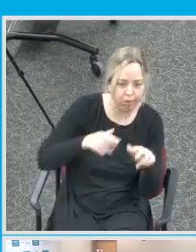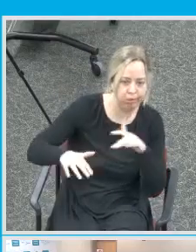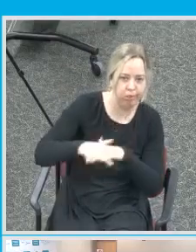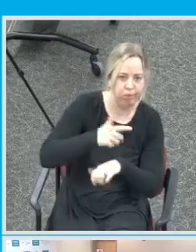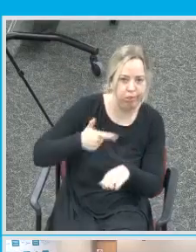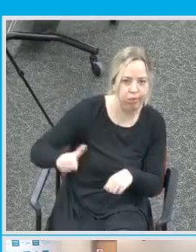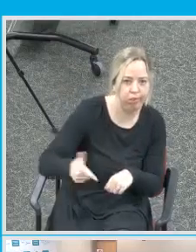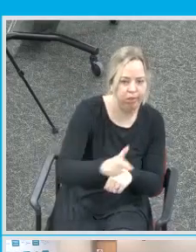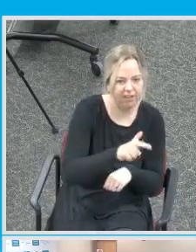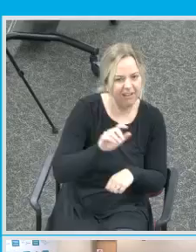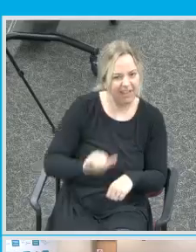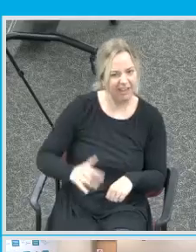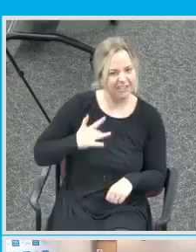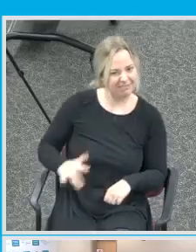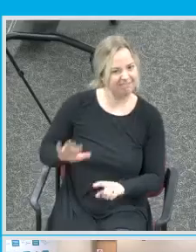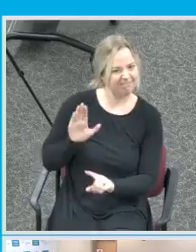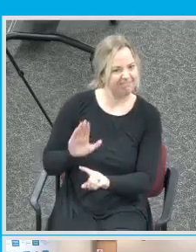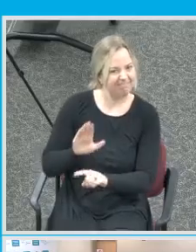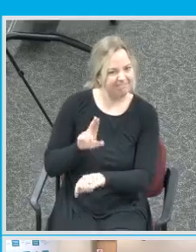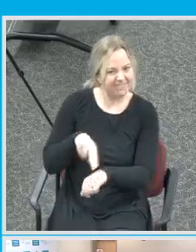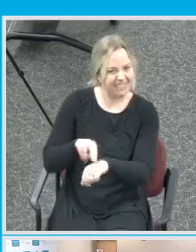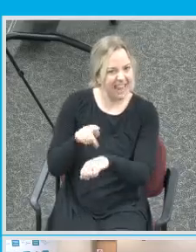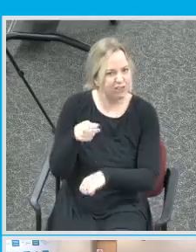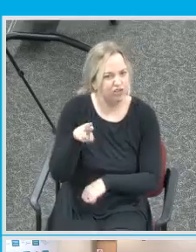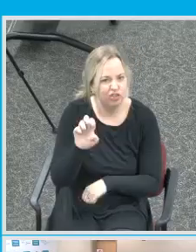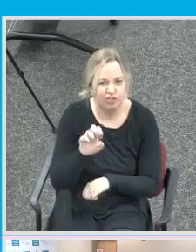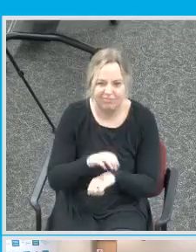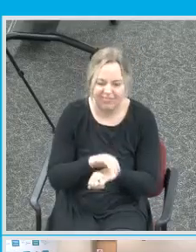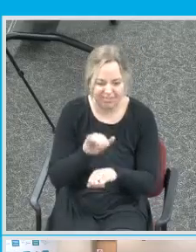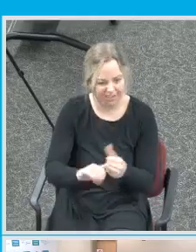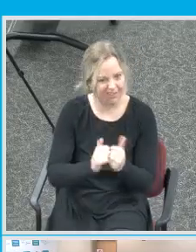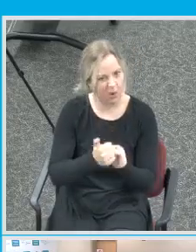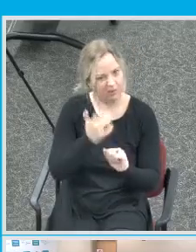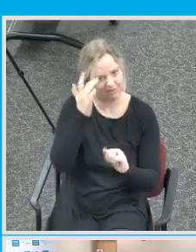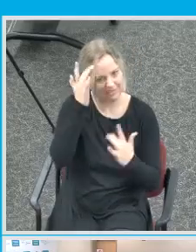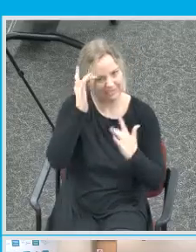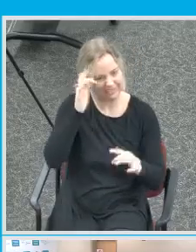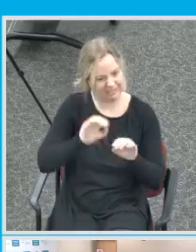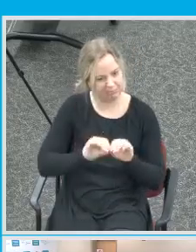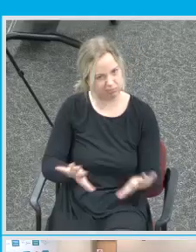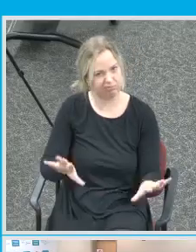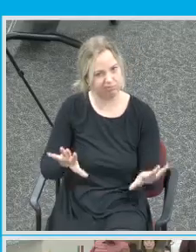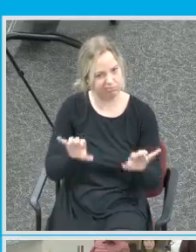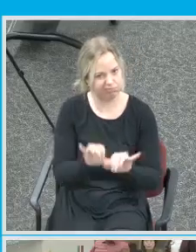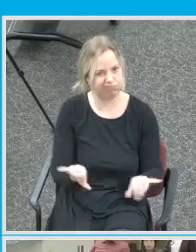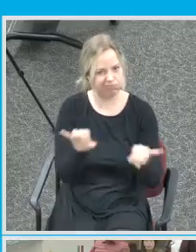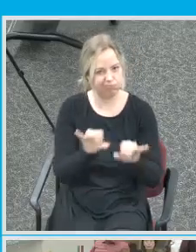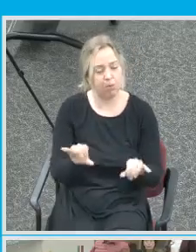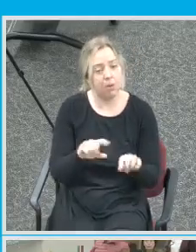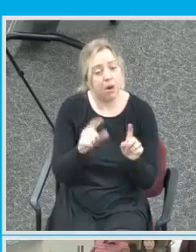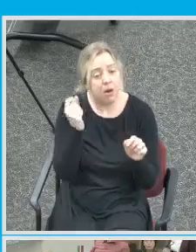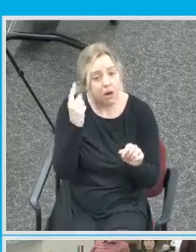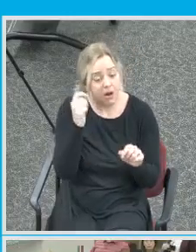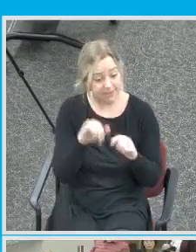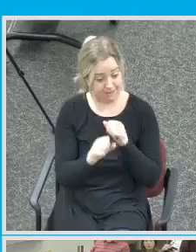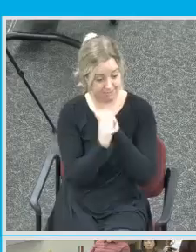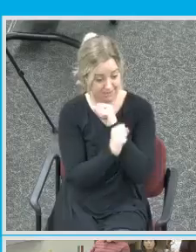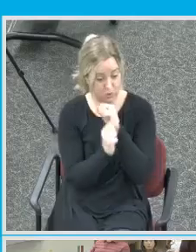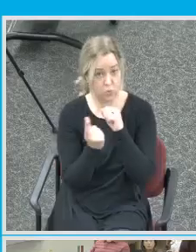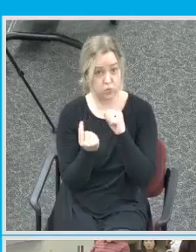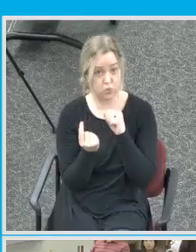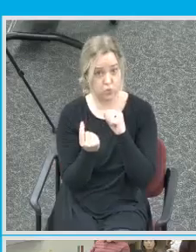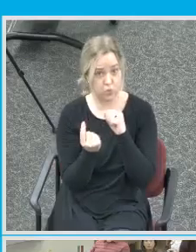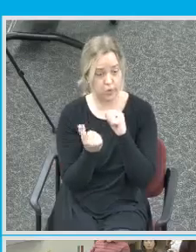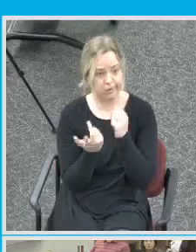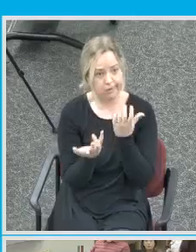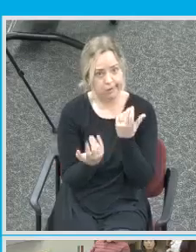and that's how the virus remains around from season to season. But then what happens with that mosquito is sometimes